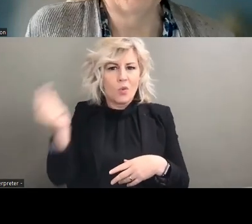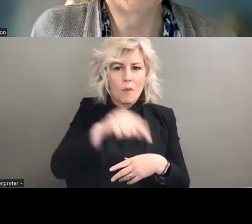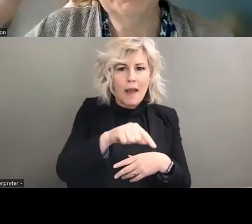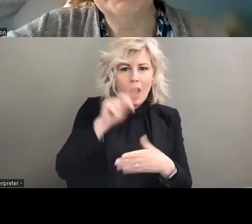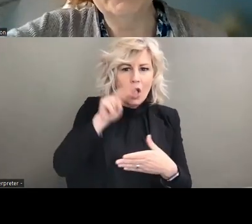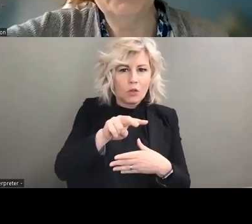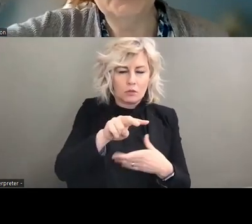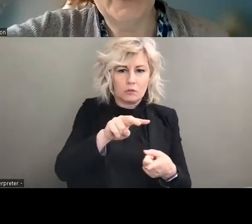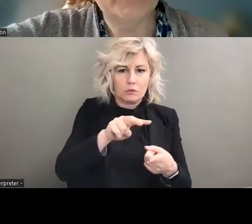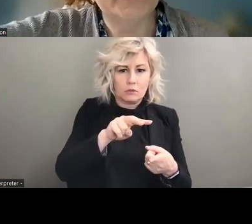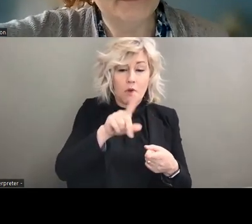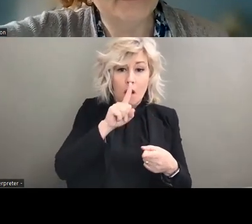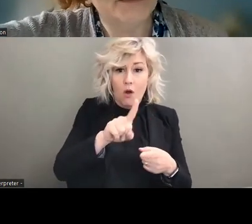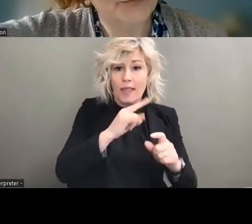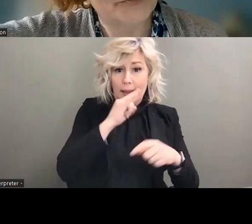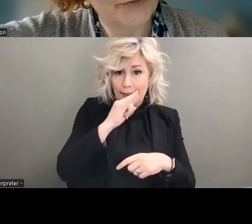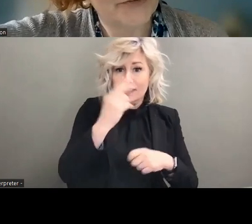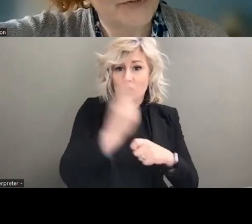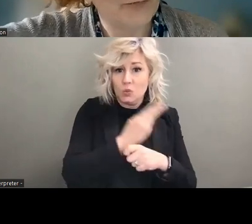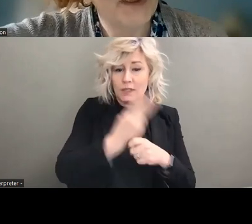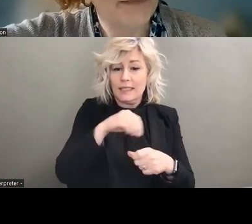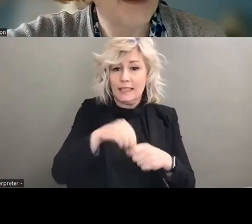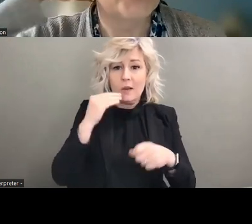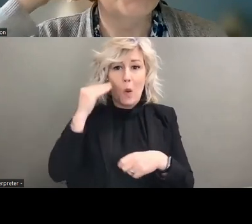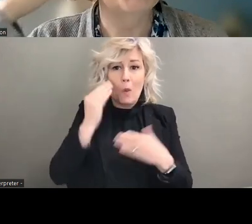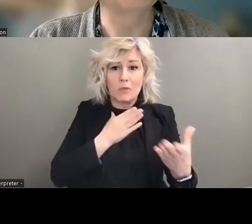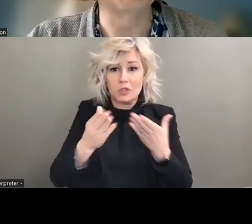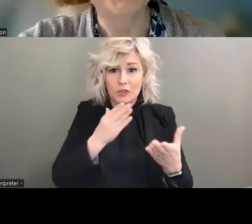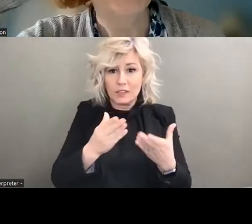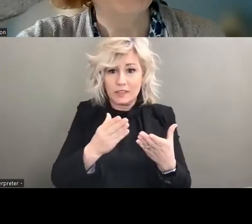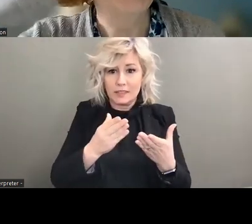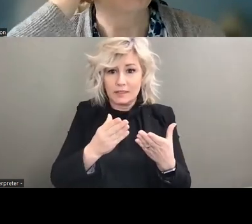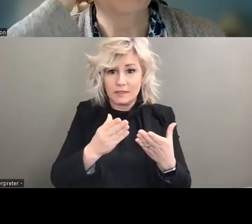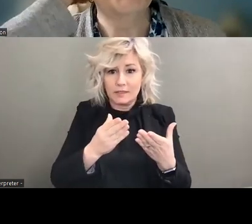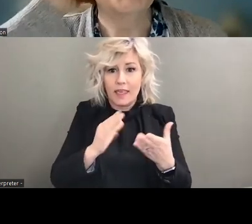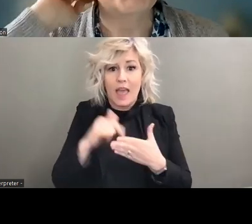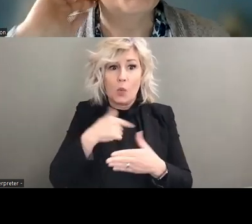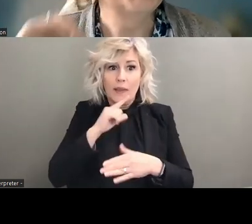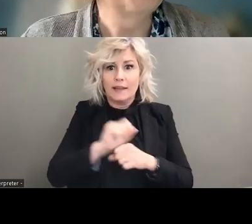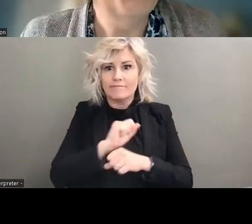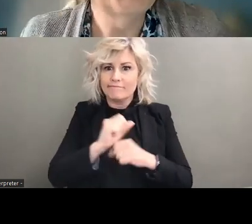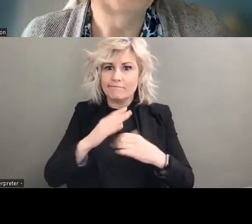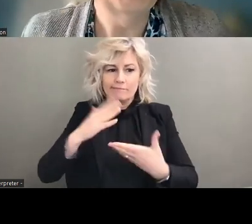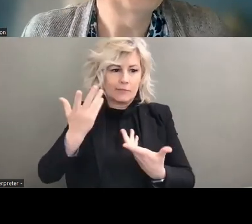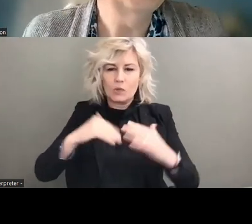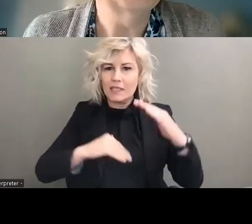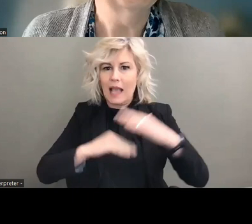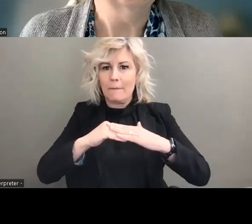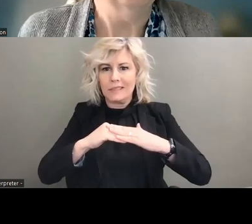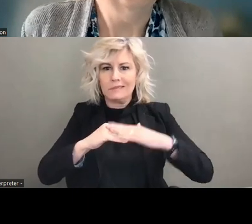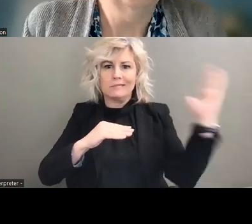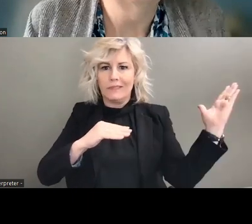are kids utilizing this in-home service that we had the caps lifted for? Do parents and